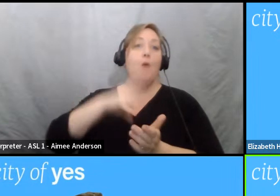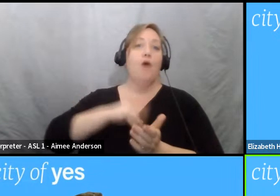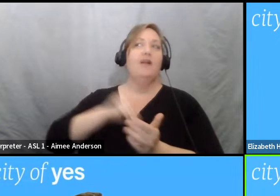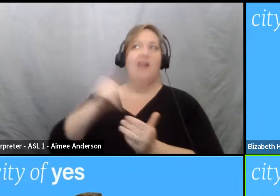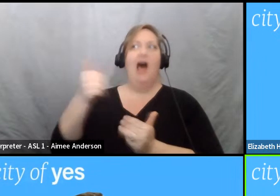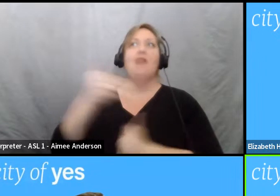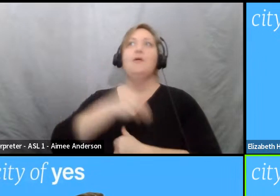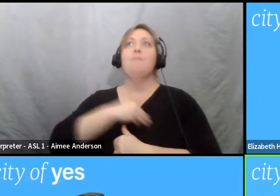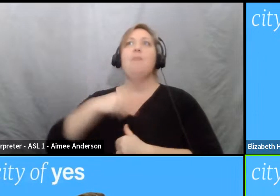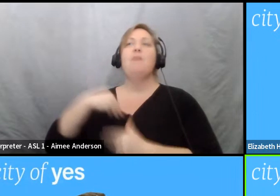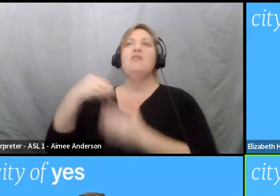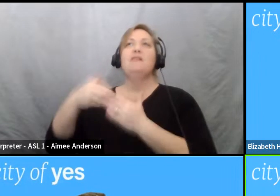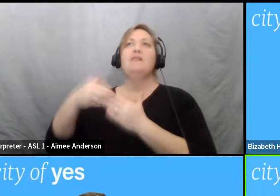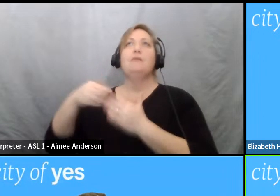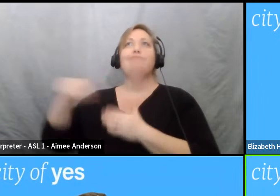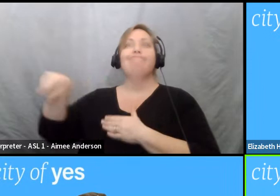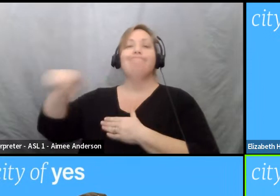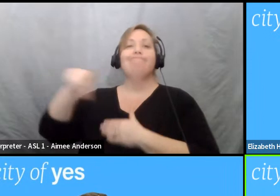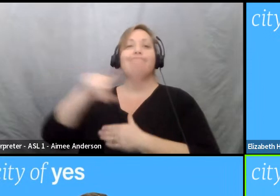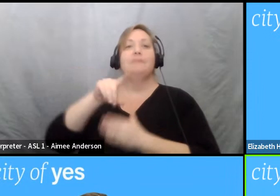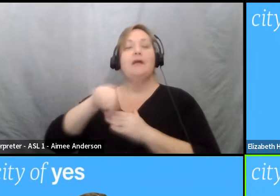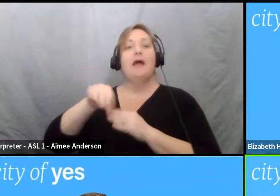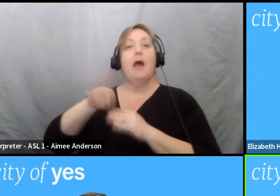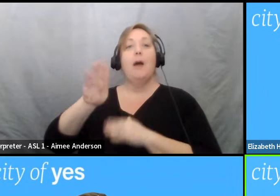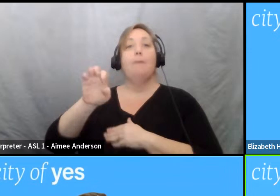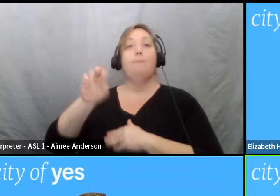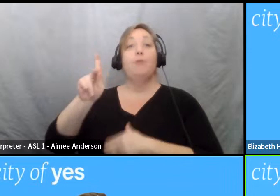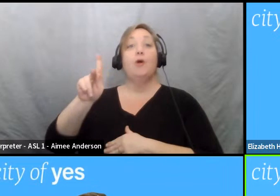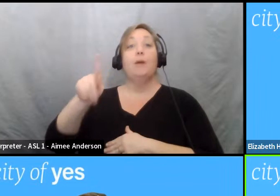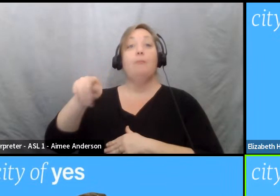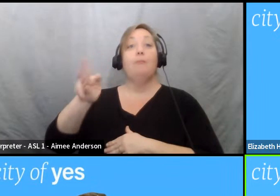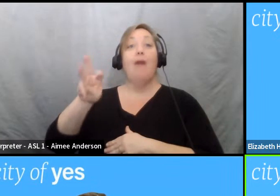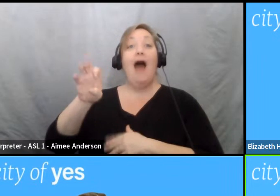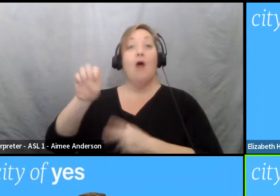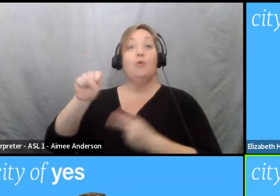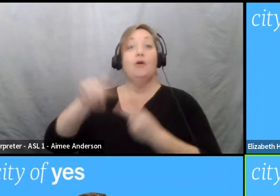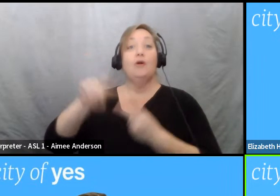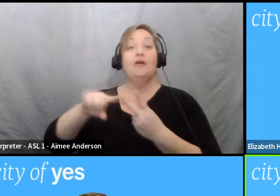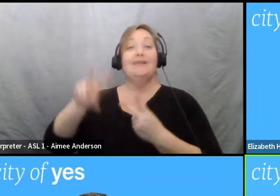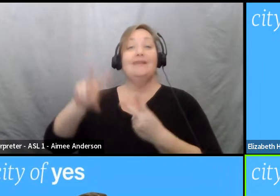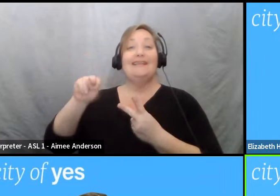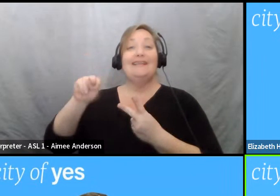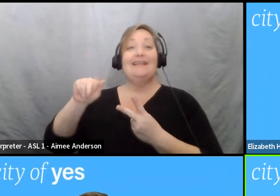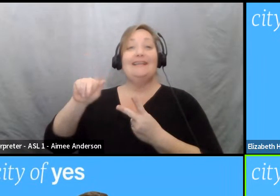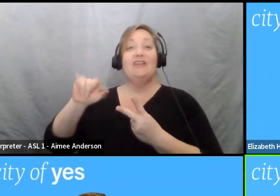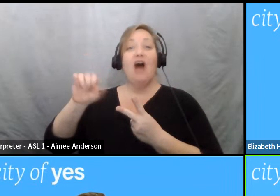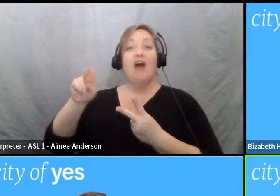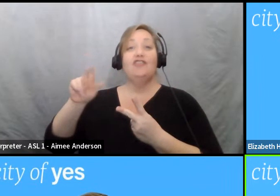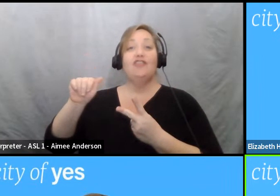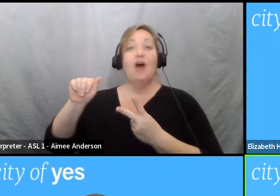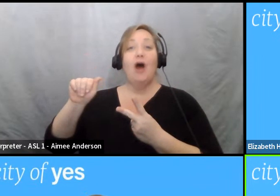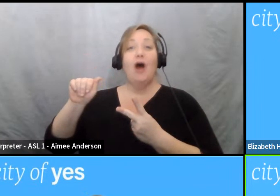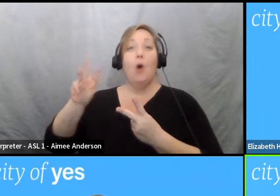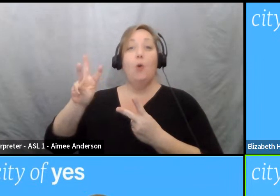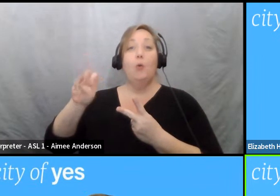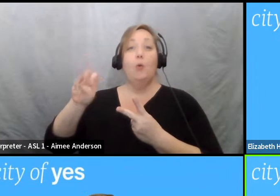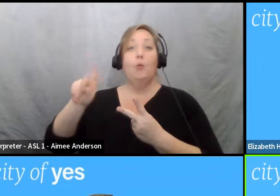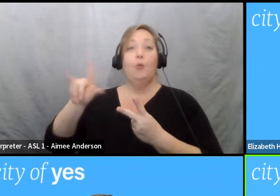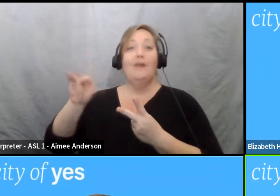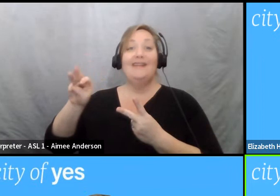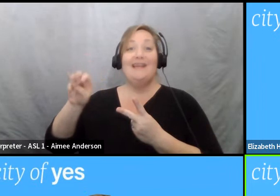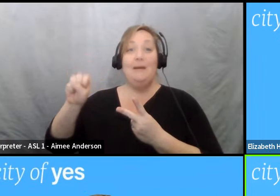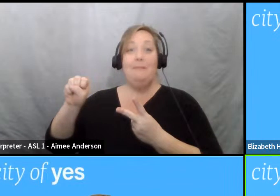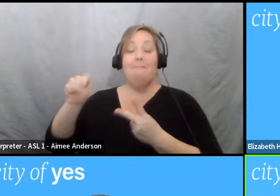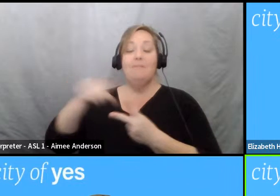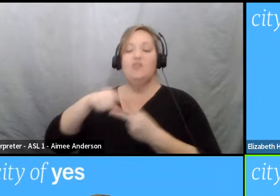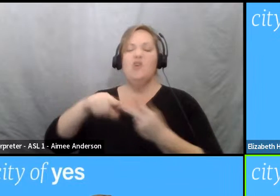members in her neighborhood, like council member Brooks Powers and council member Natasha Williams. And so, city